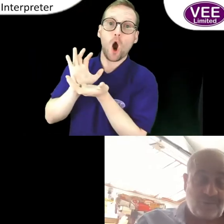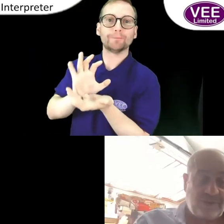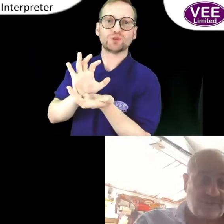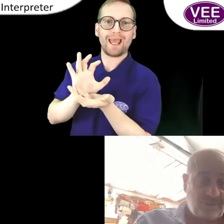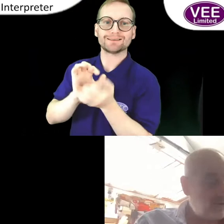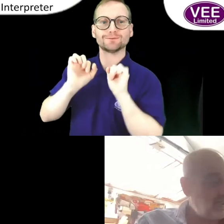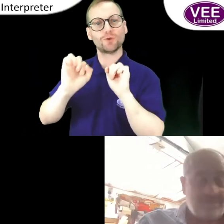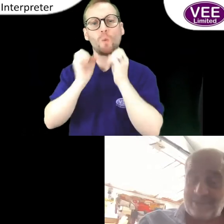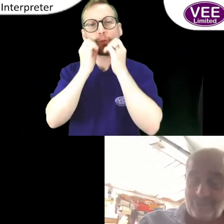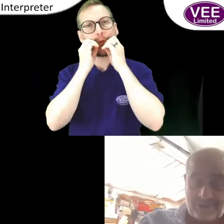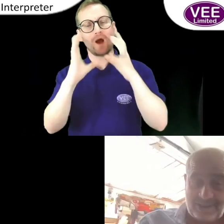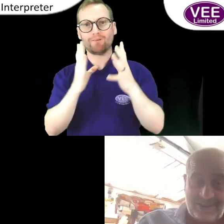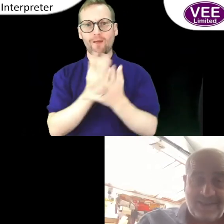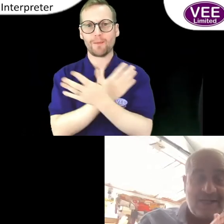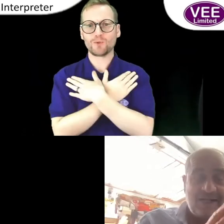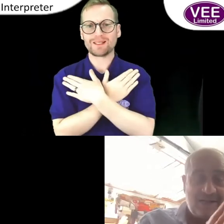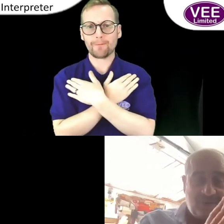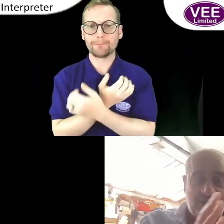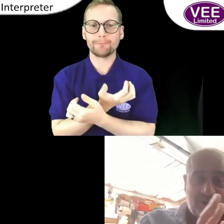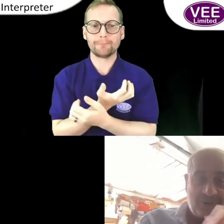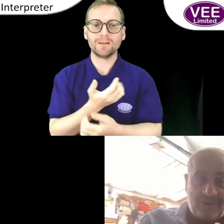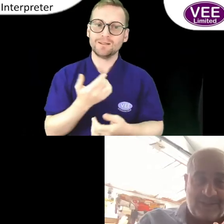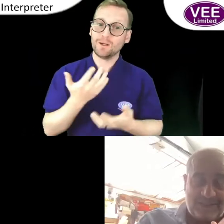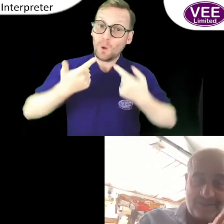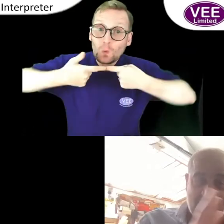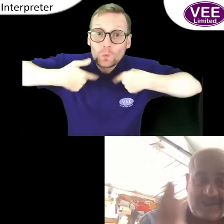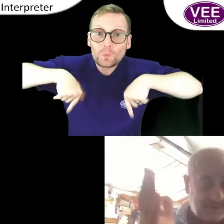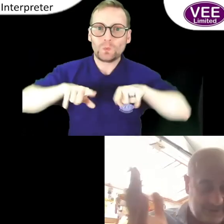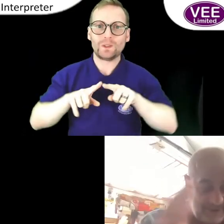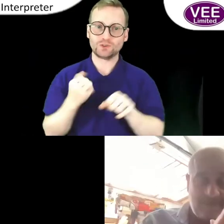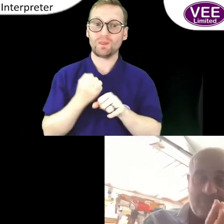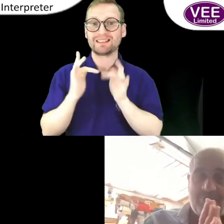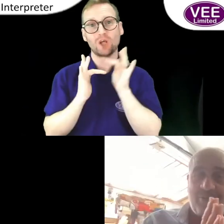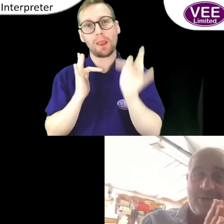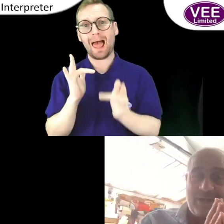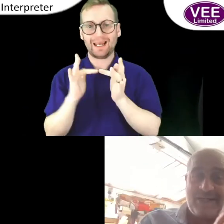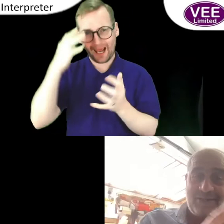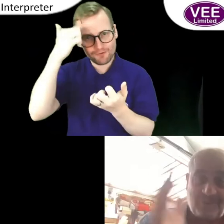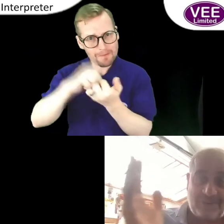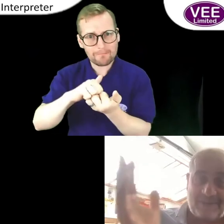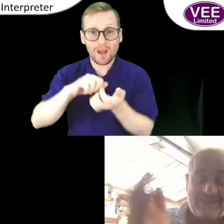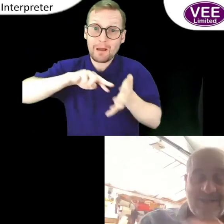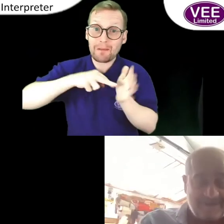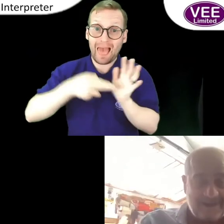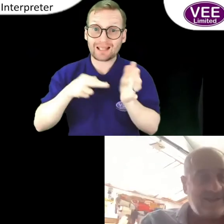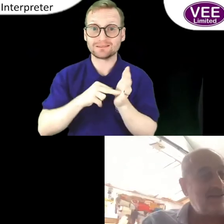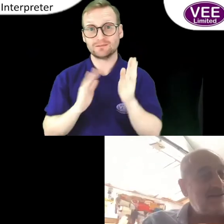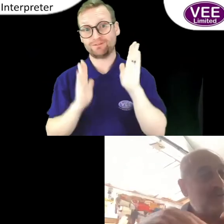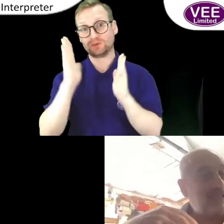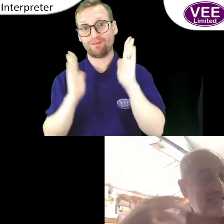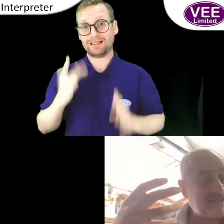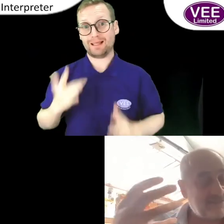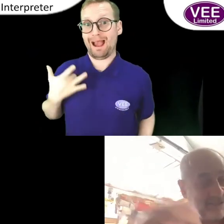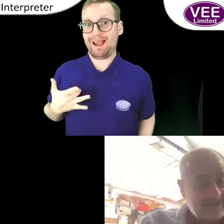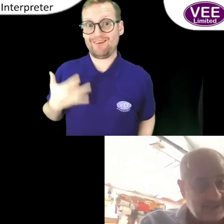your wonderful museum. Unfortunately, we are all doing this online. I remember we were planning to do it live, and the